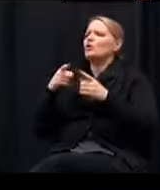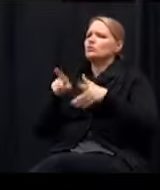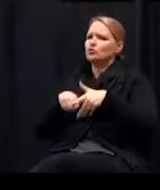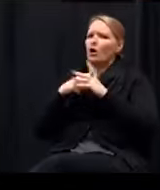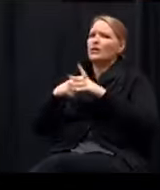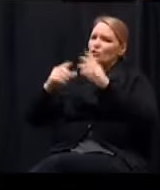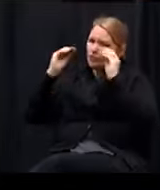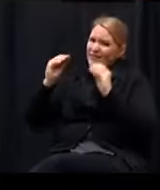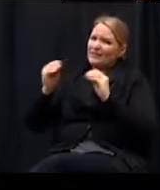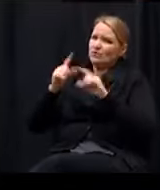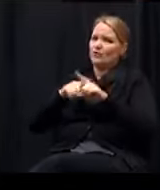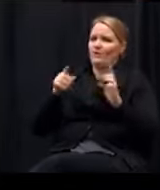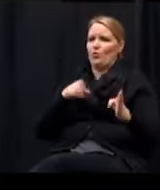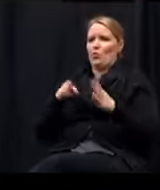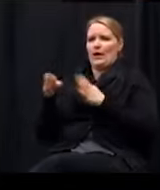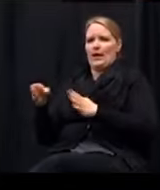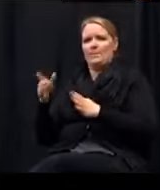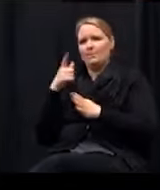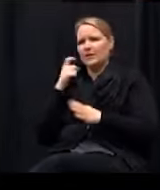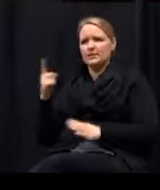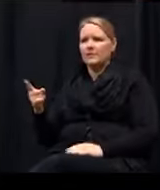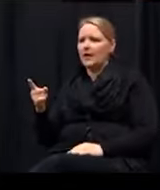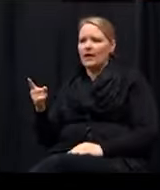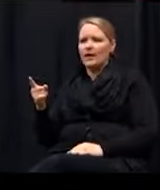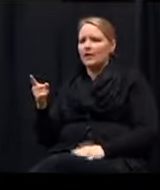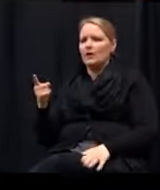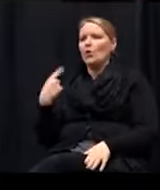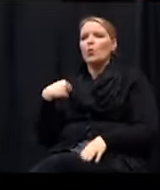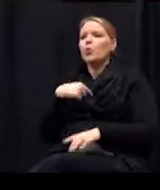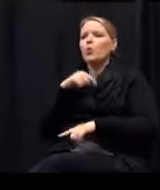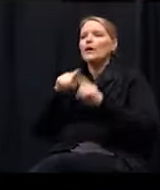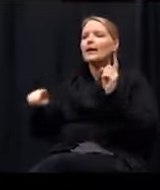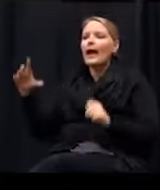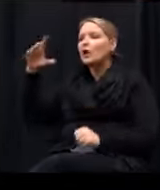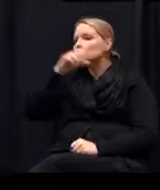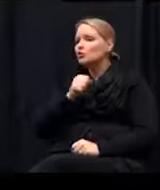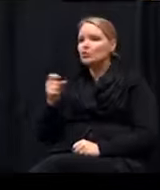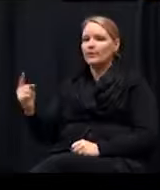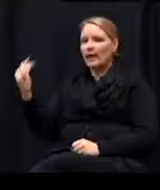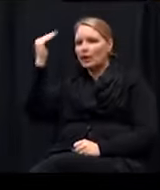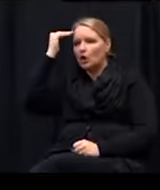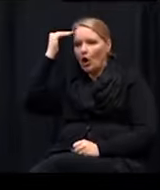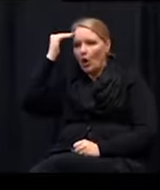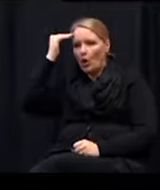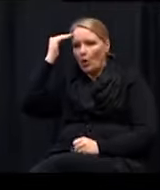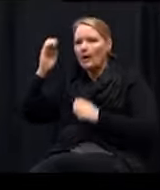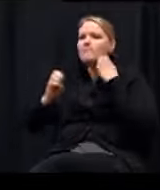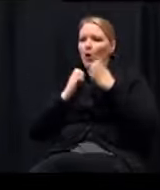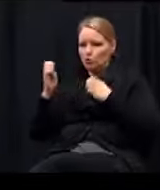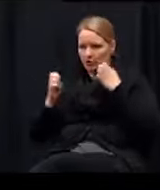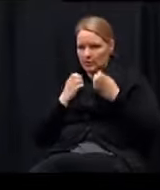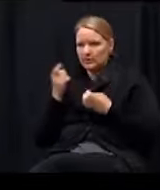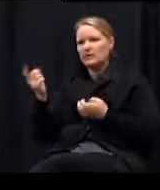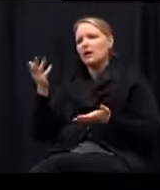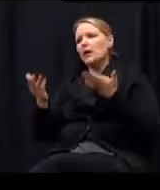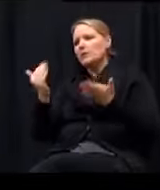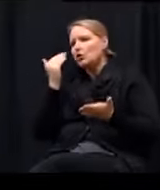teach it in a different way? Because they're not, we can't just assume they know emotions. They may